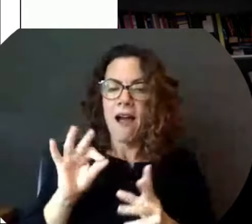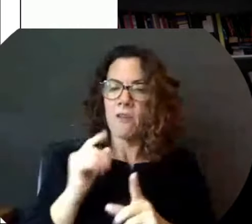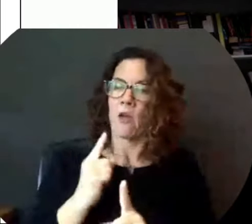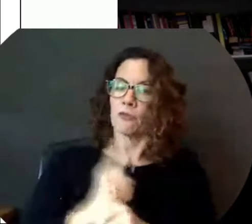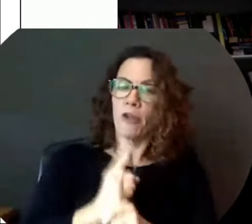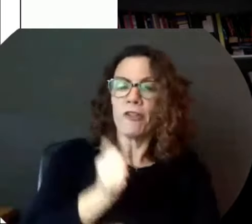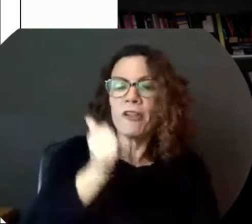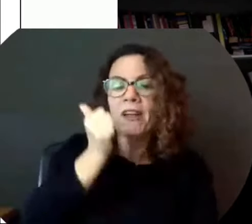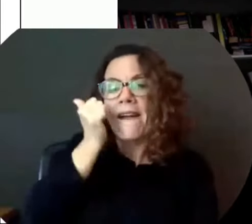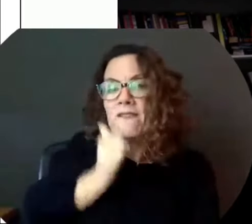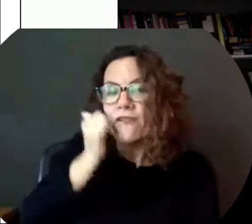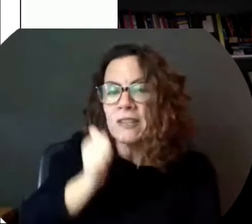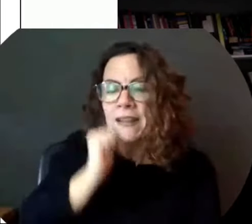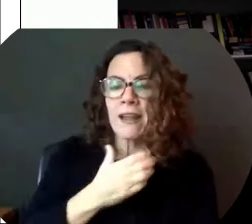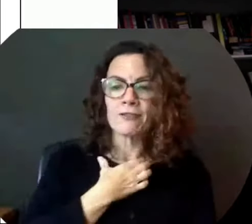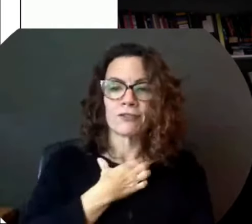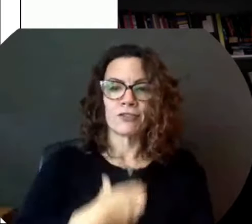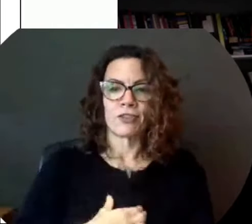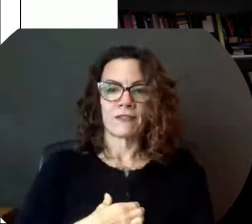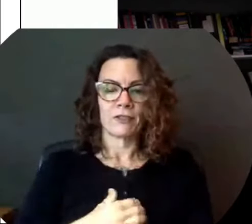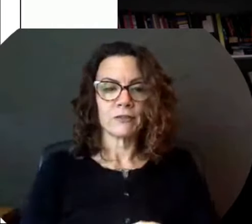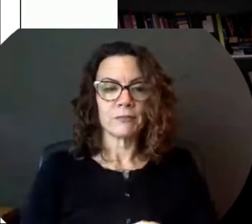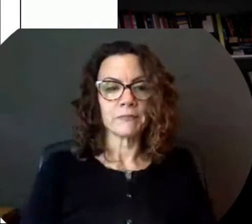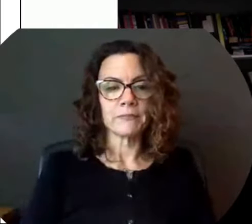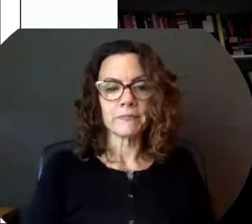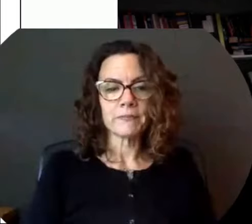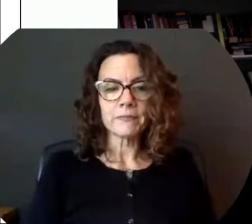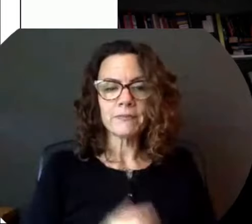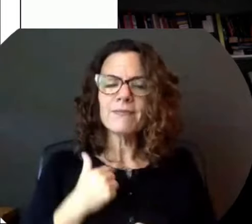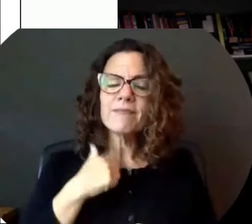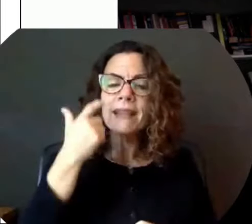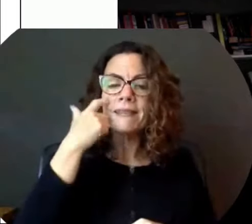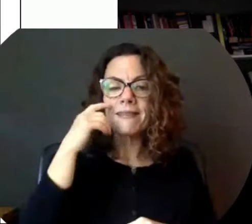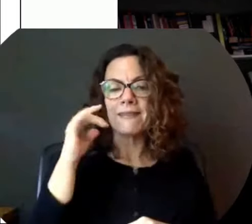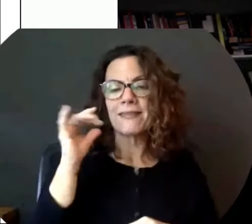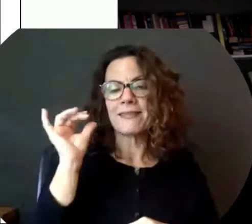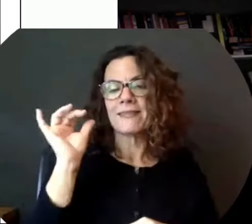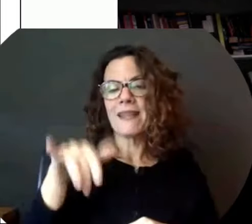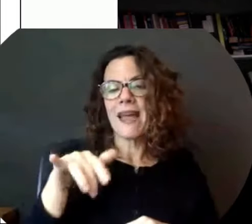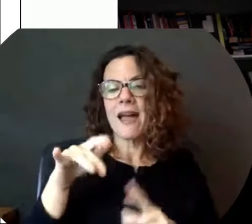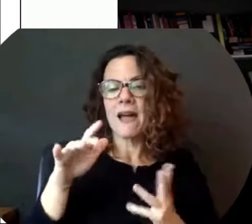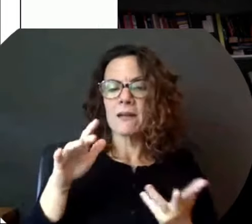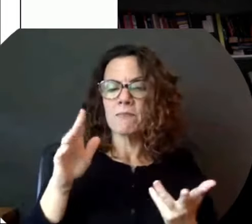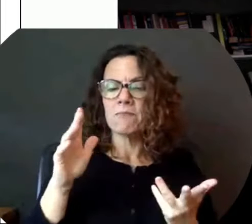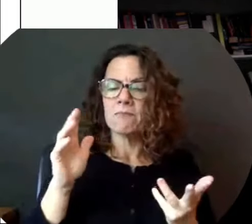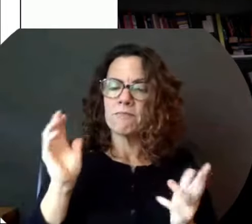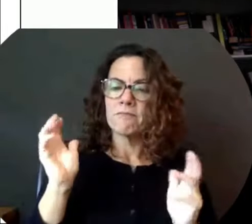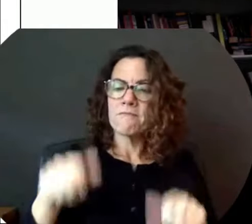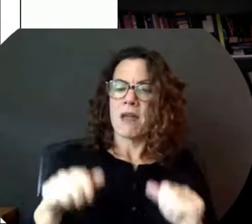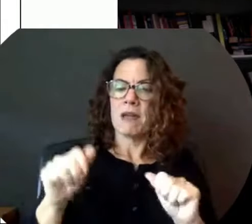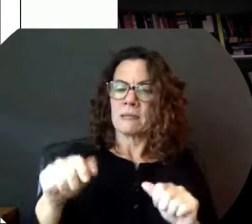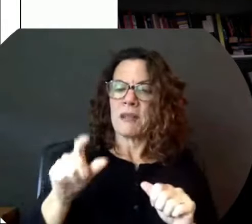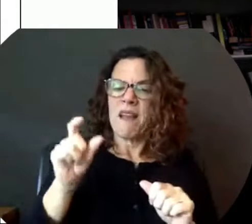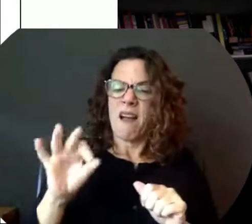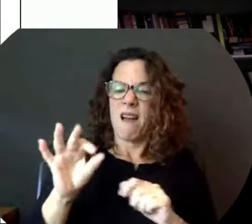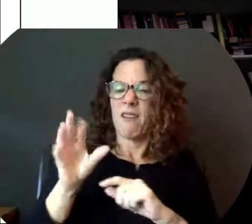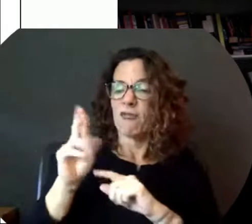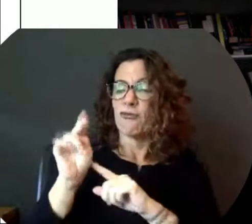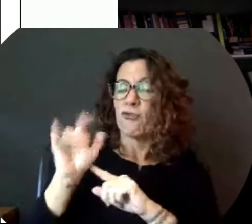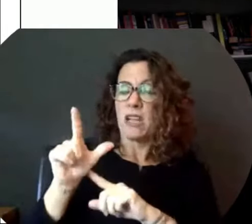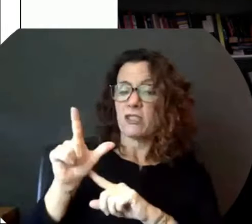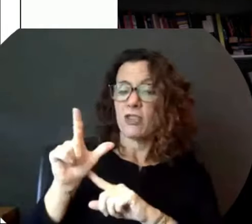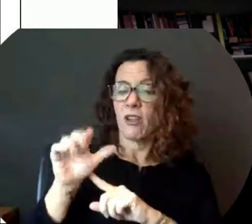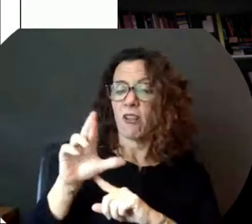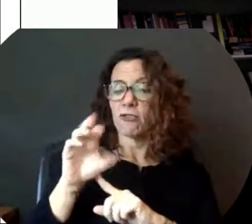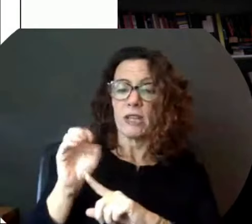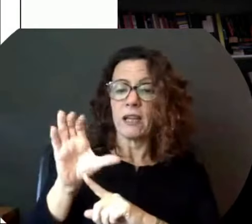there's a moment of possibility during radical Reconstruction, when you get to the chain gang and Jim Crow enclosure, that's